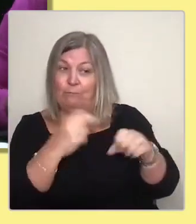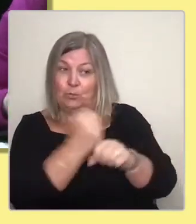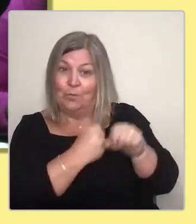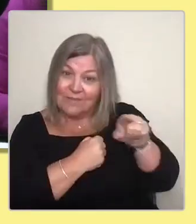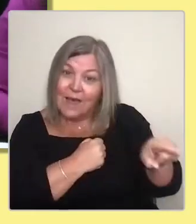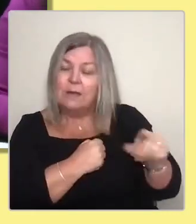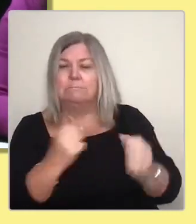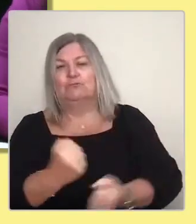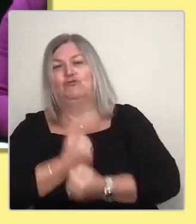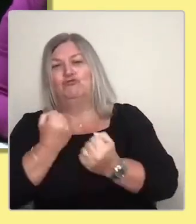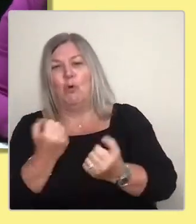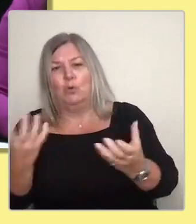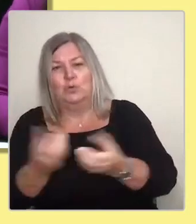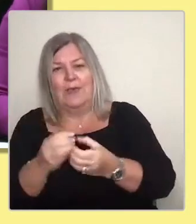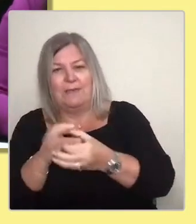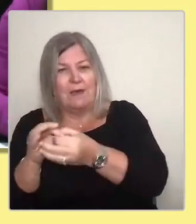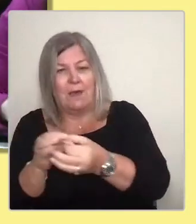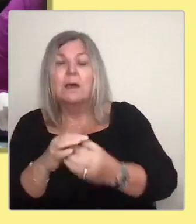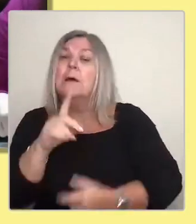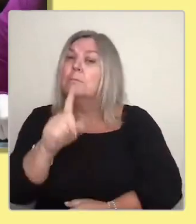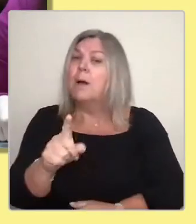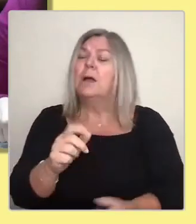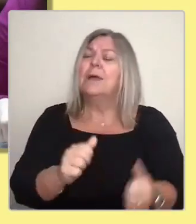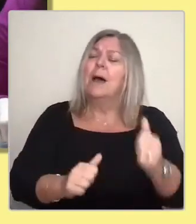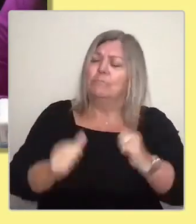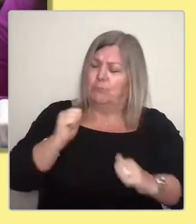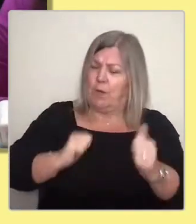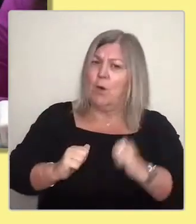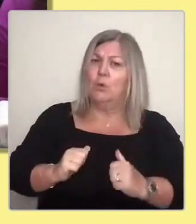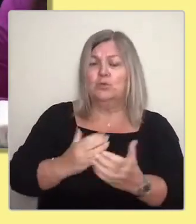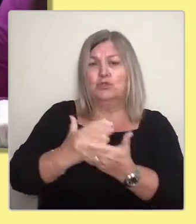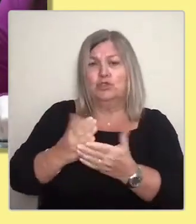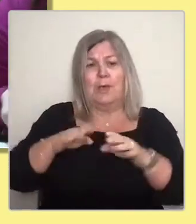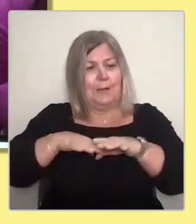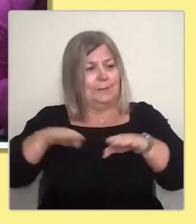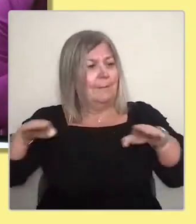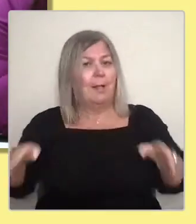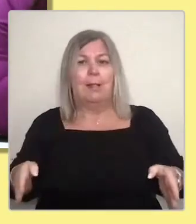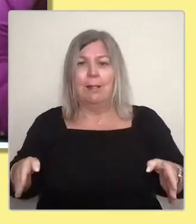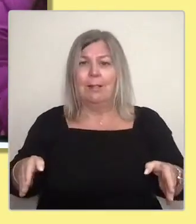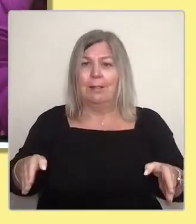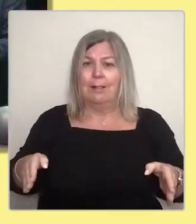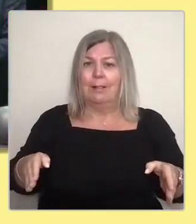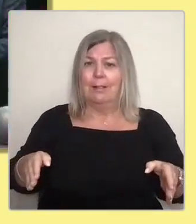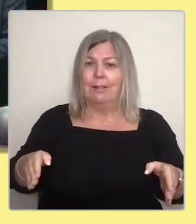I'm very proud to share a table with two phenomenal colleagues. Mike, you're a phenomenal colleague too.